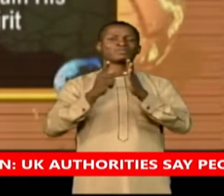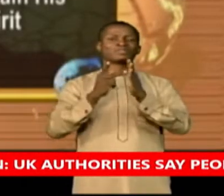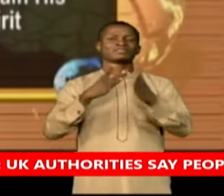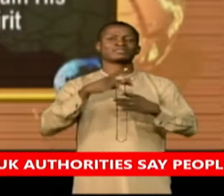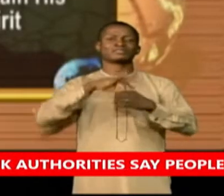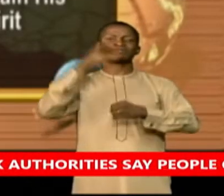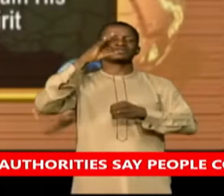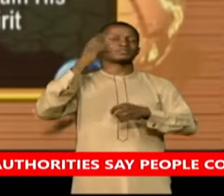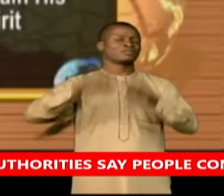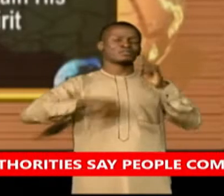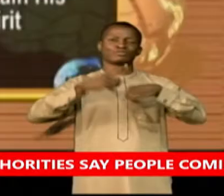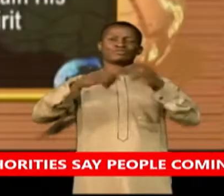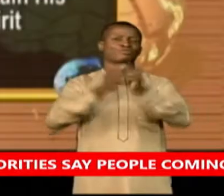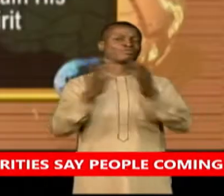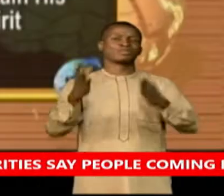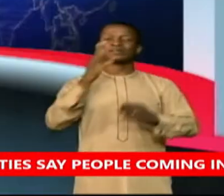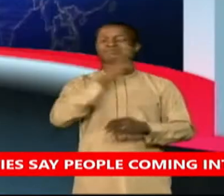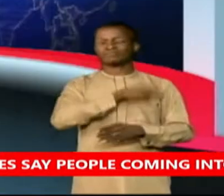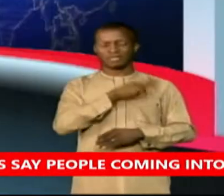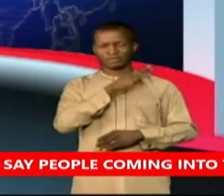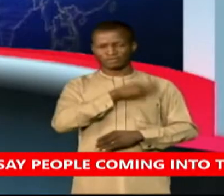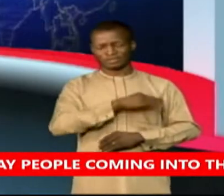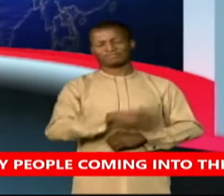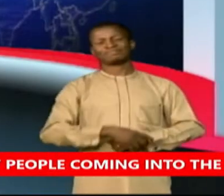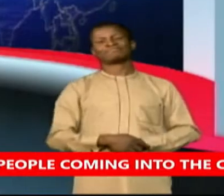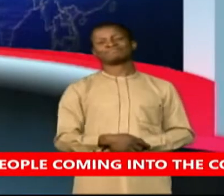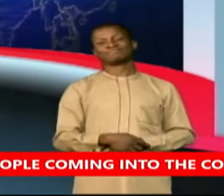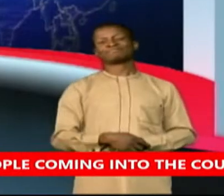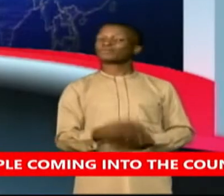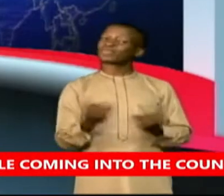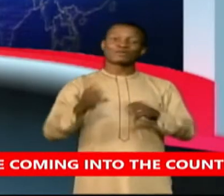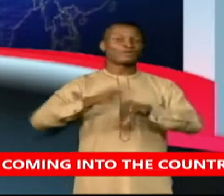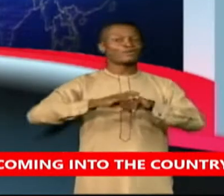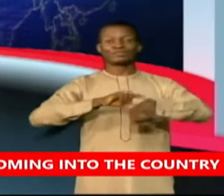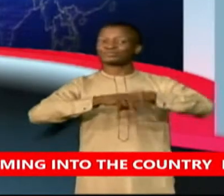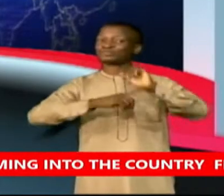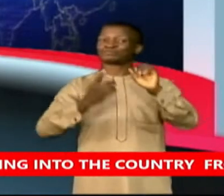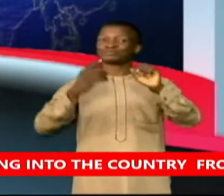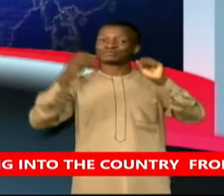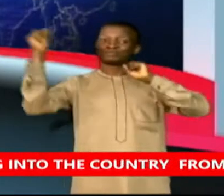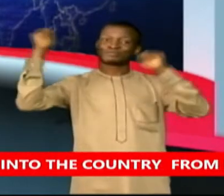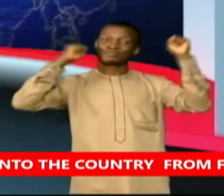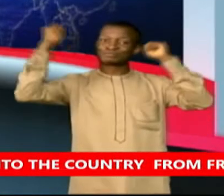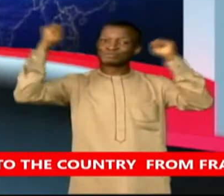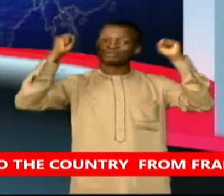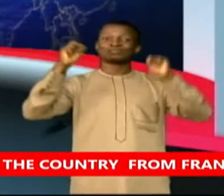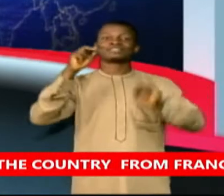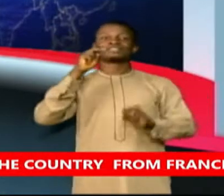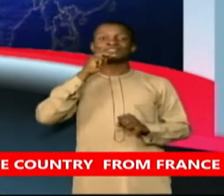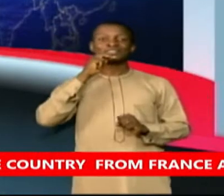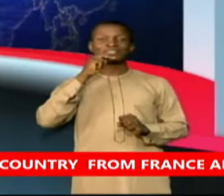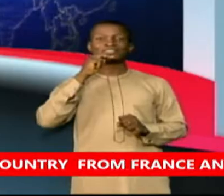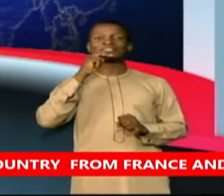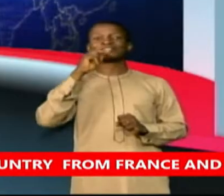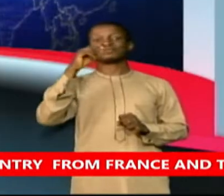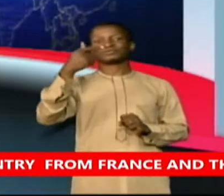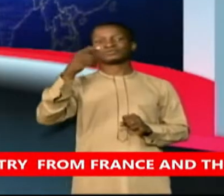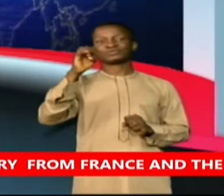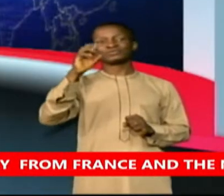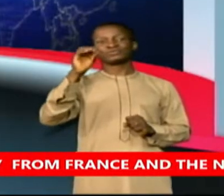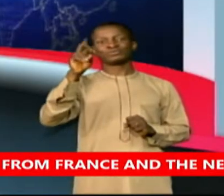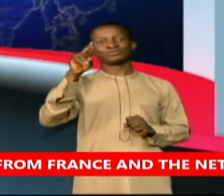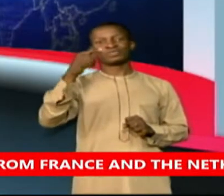never go unrewarded. And now talking sports, Nigeria's Georgia Obo clamors for